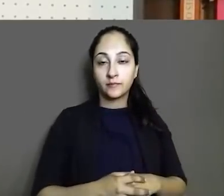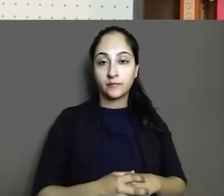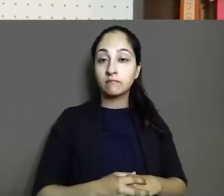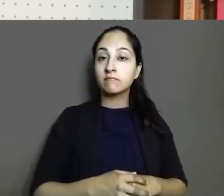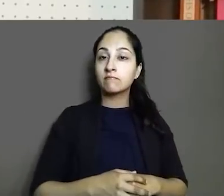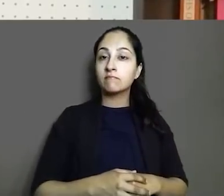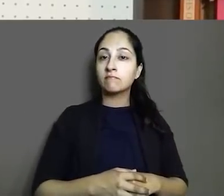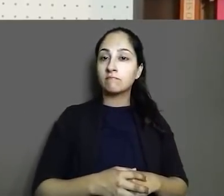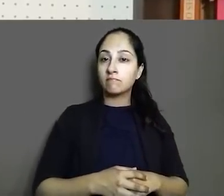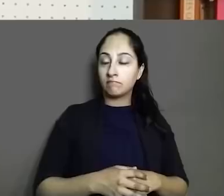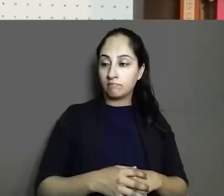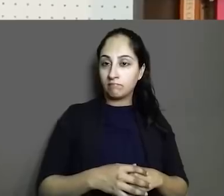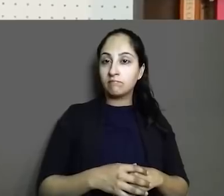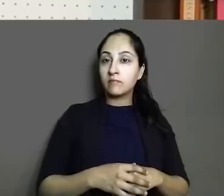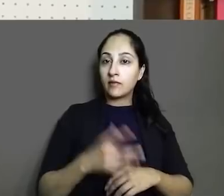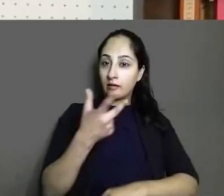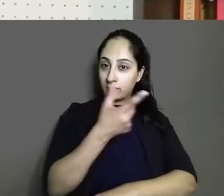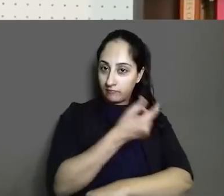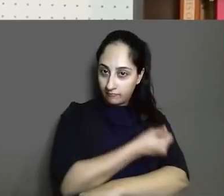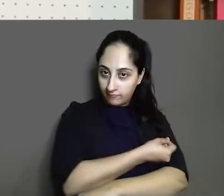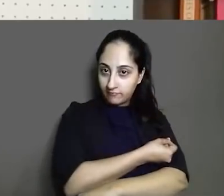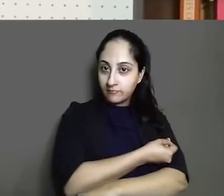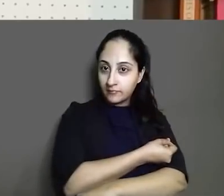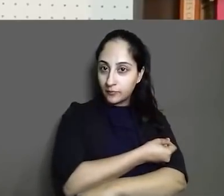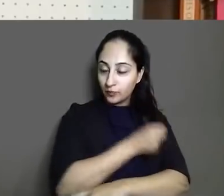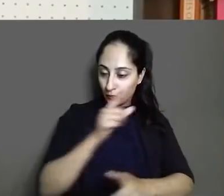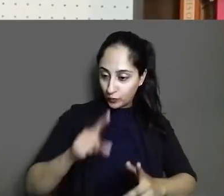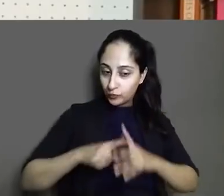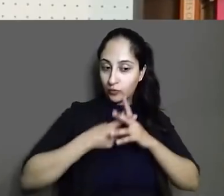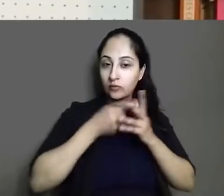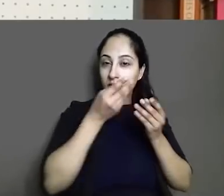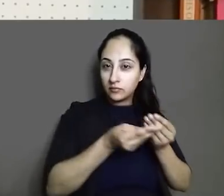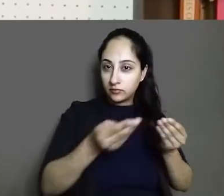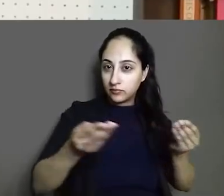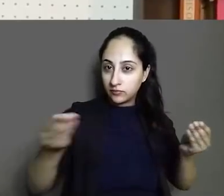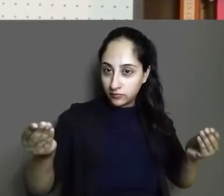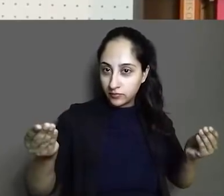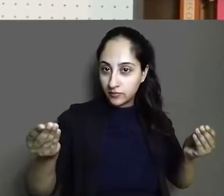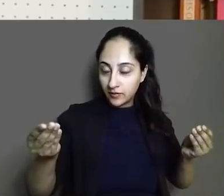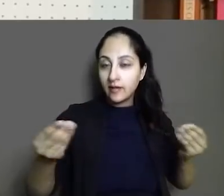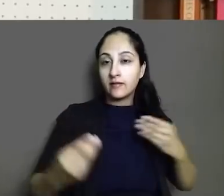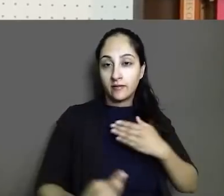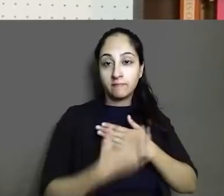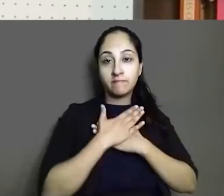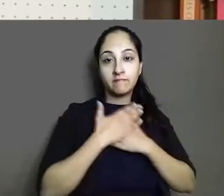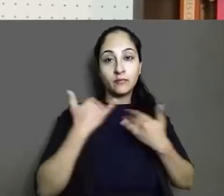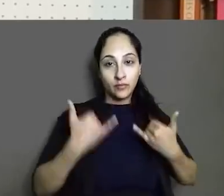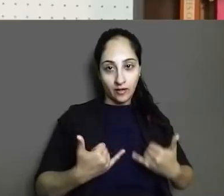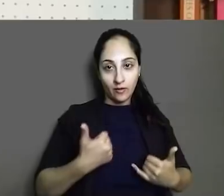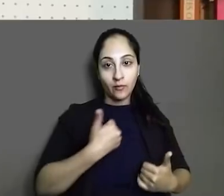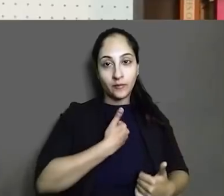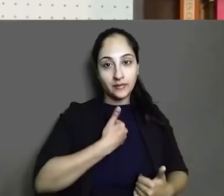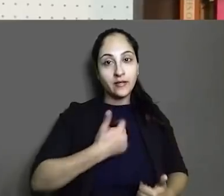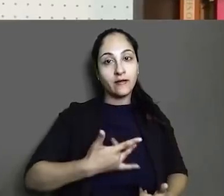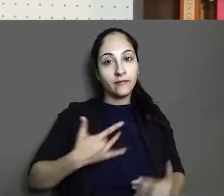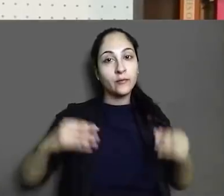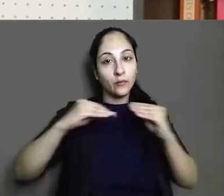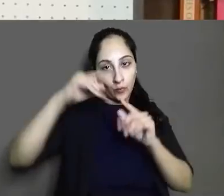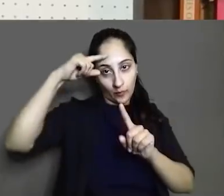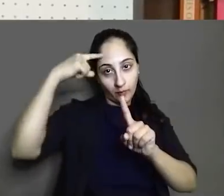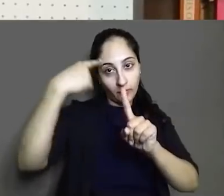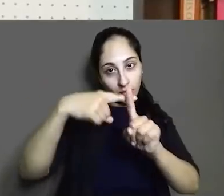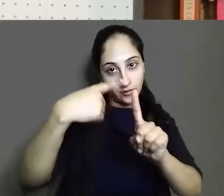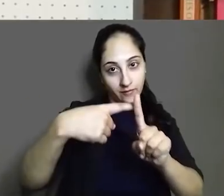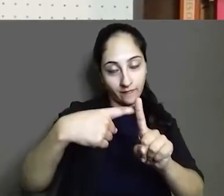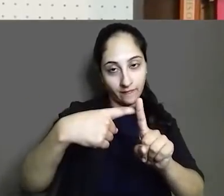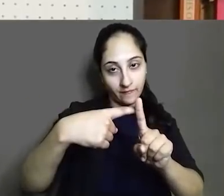being in this, I am hopeful now than I was, let's say, back in November and December when we were